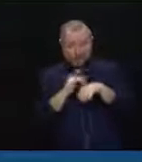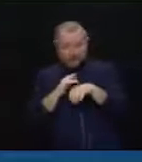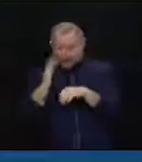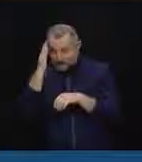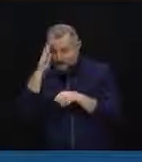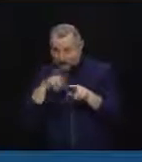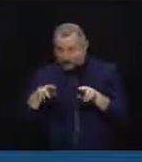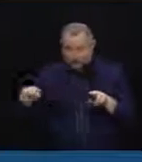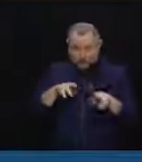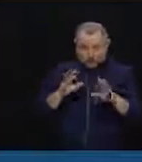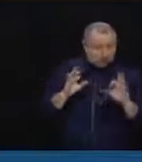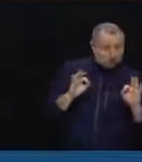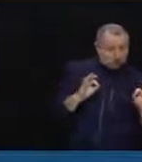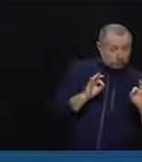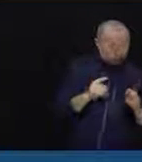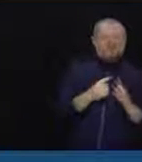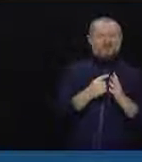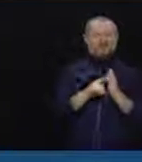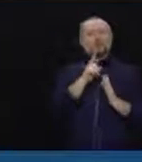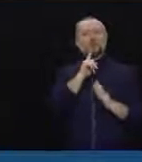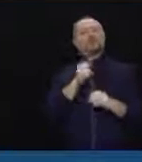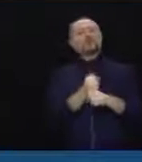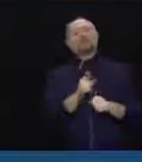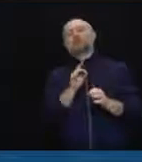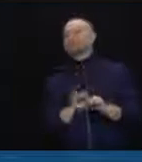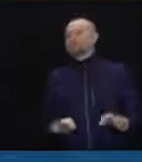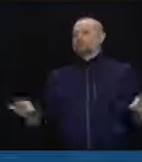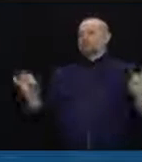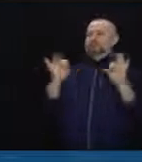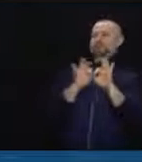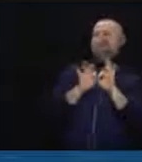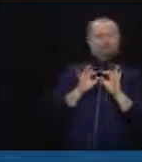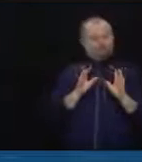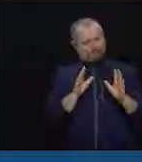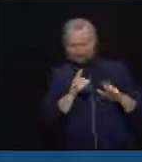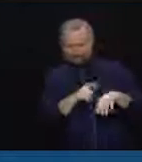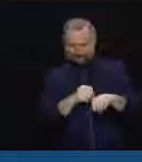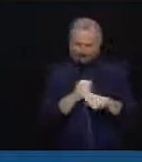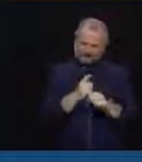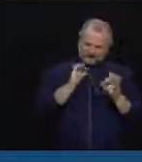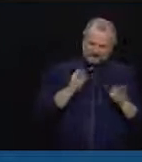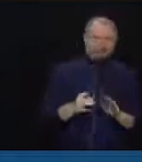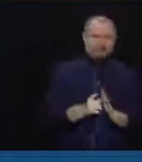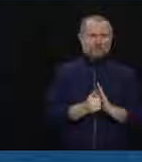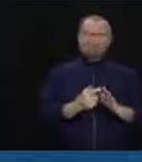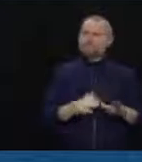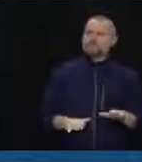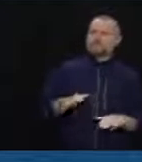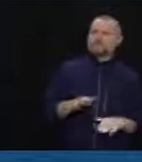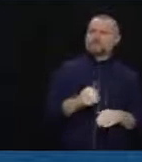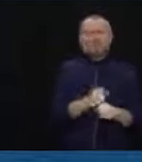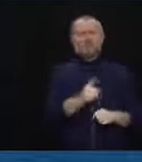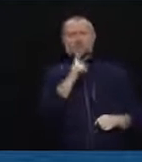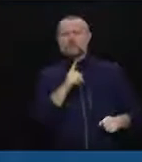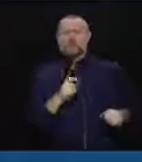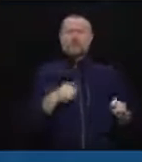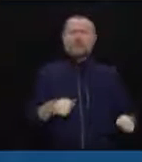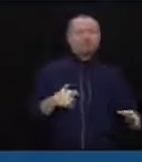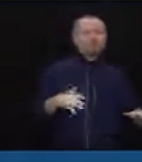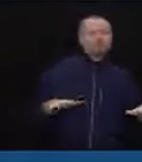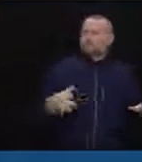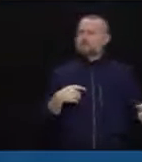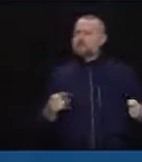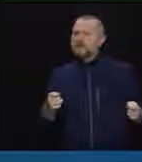a critical point and a critical step we took to make sure that we could handle what was coming our way literally within the next couple